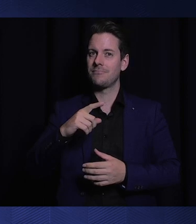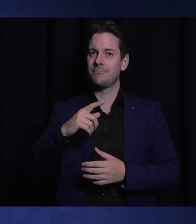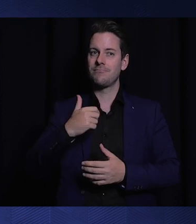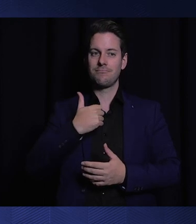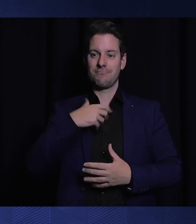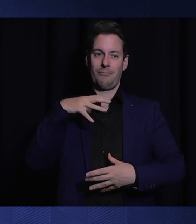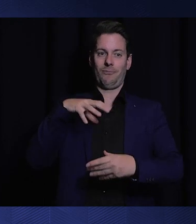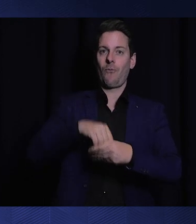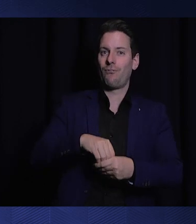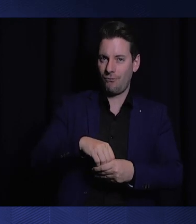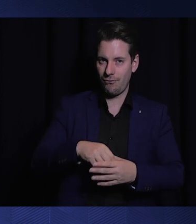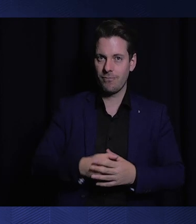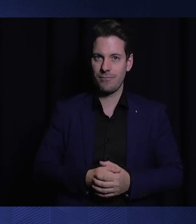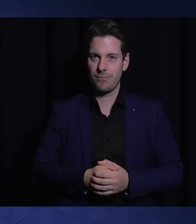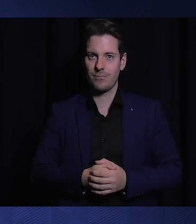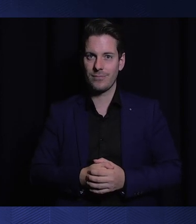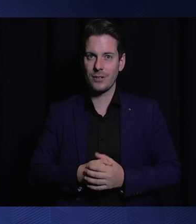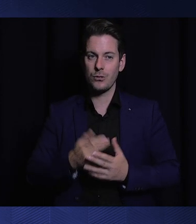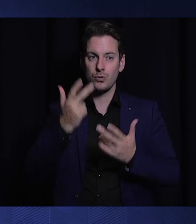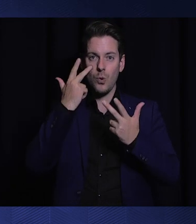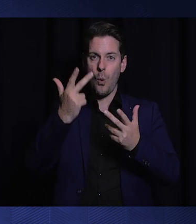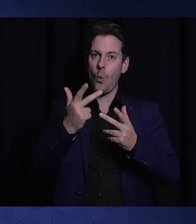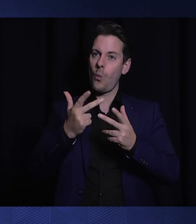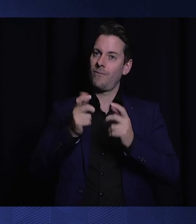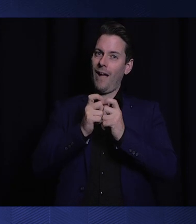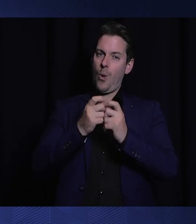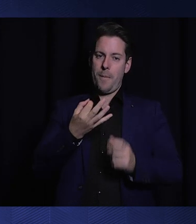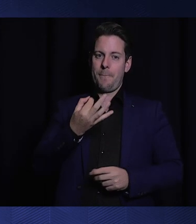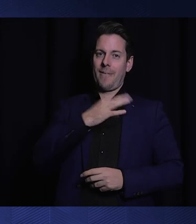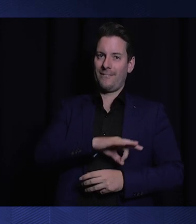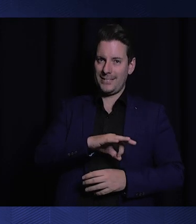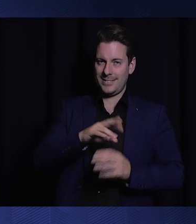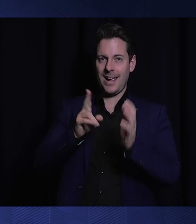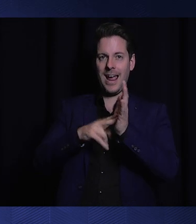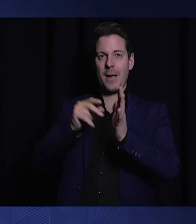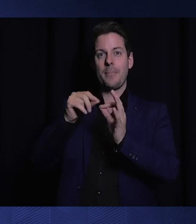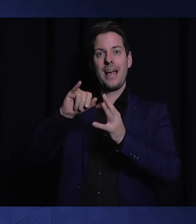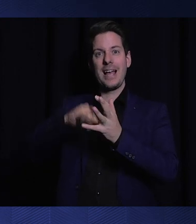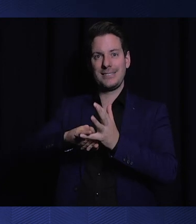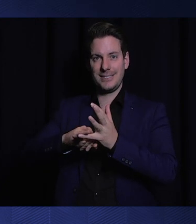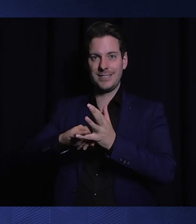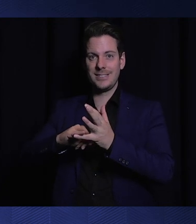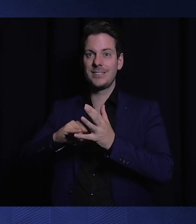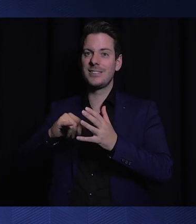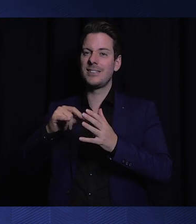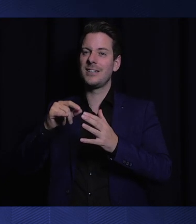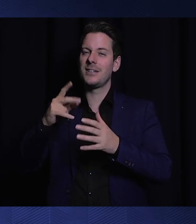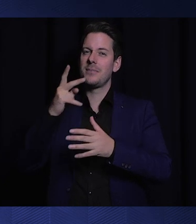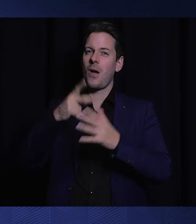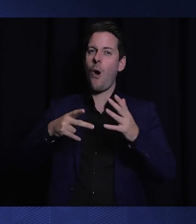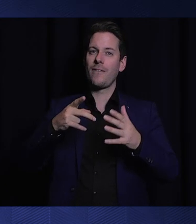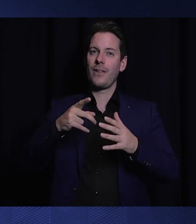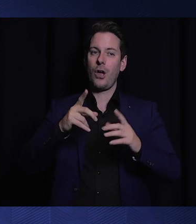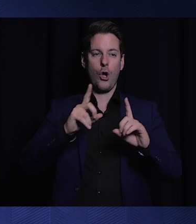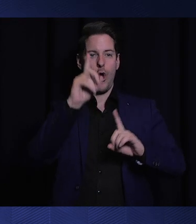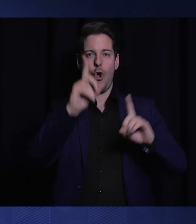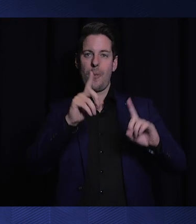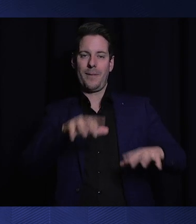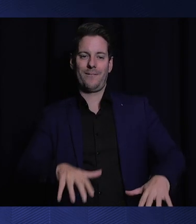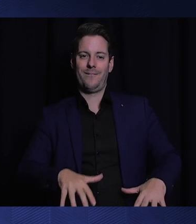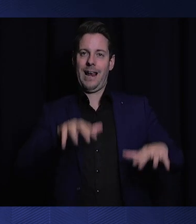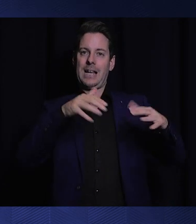project, developing the benefit of nature-based solution for integrated urban flood management project. And I have to thank